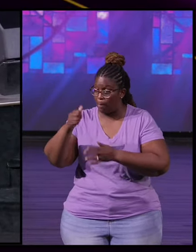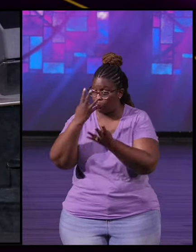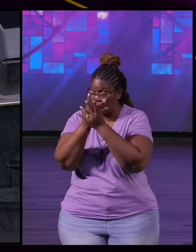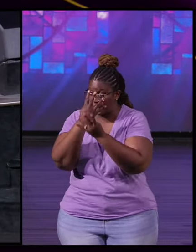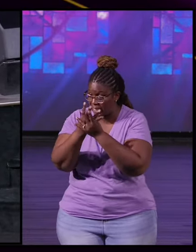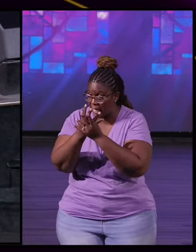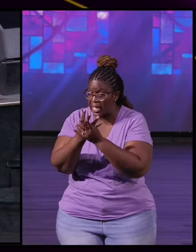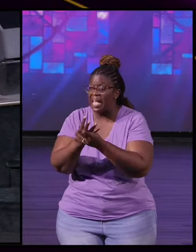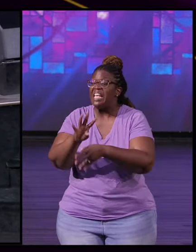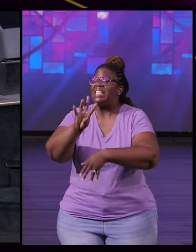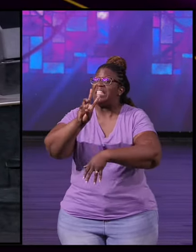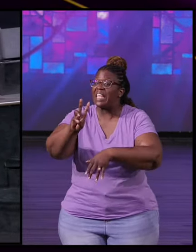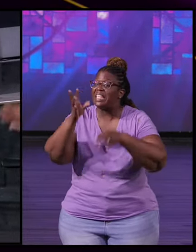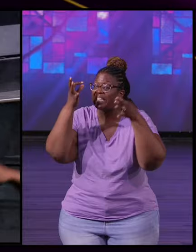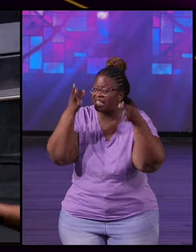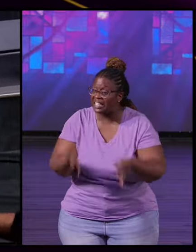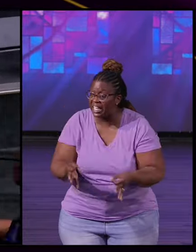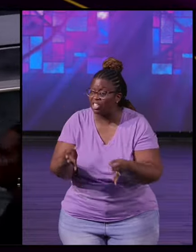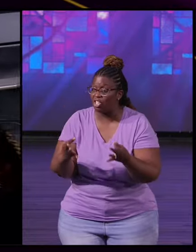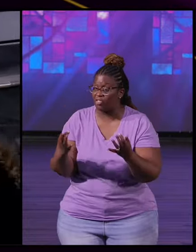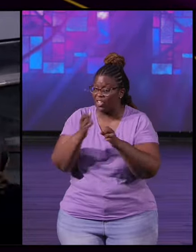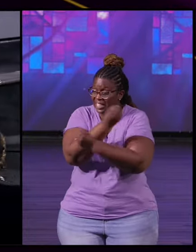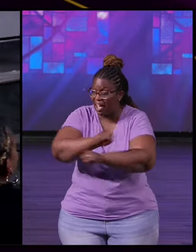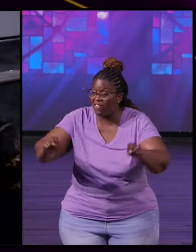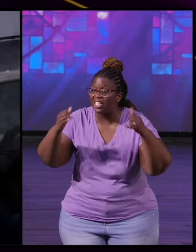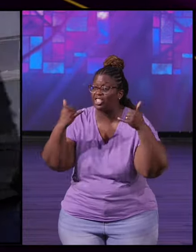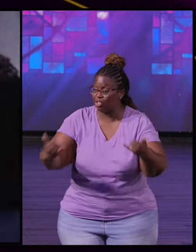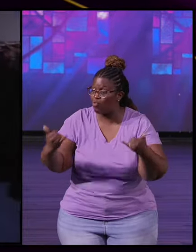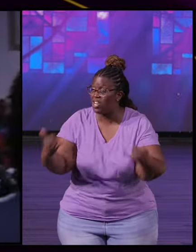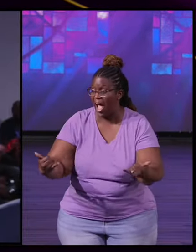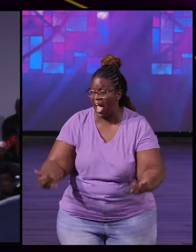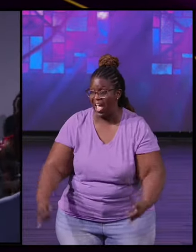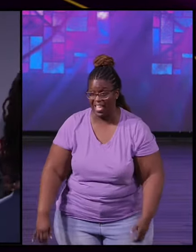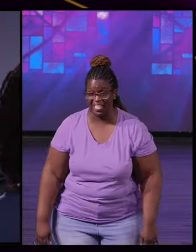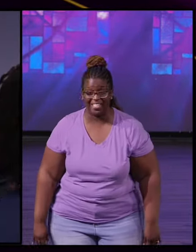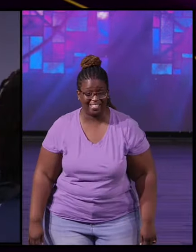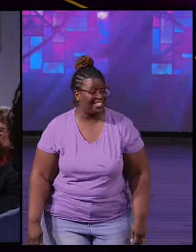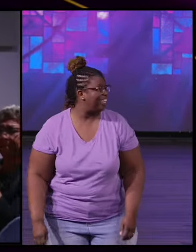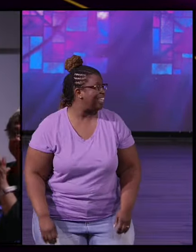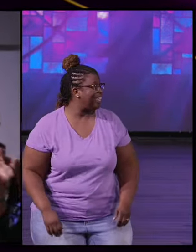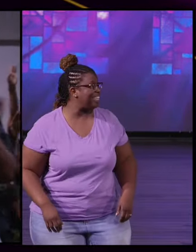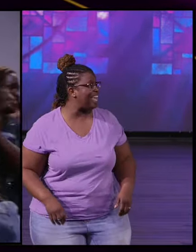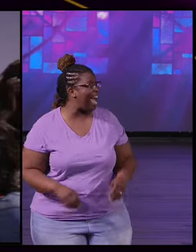today. Caledonia State Prison. Hey,